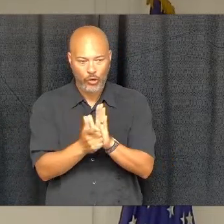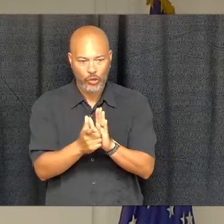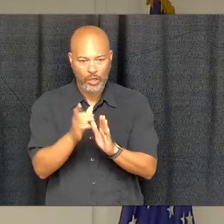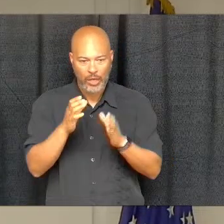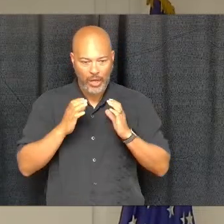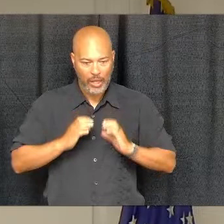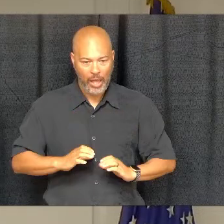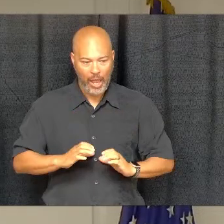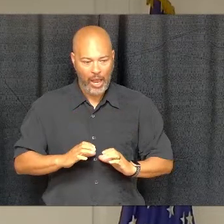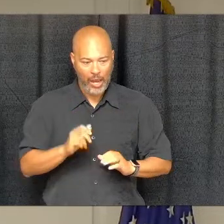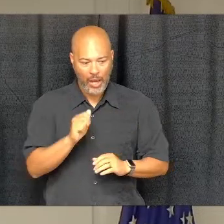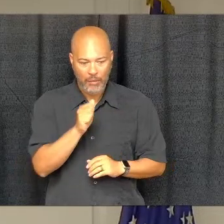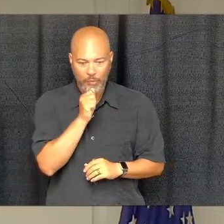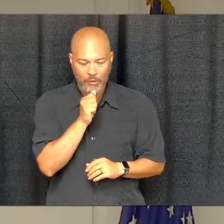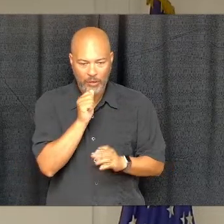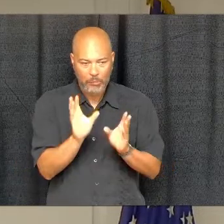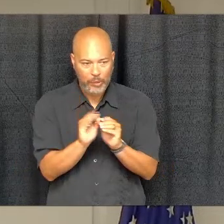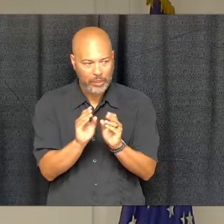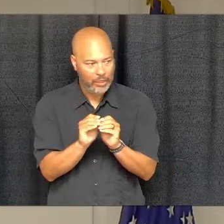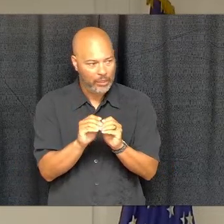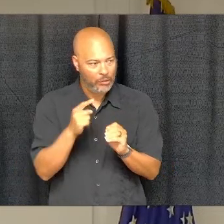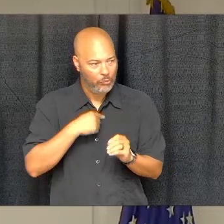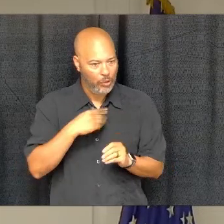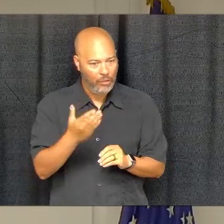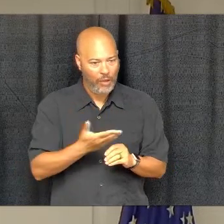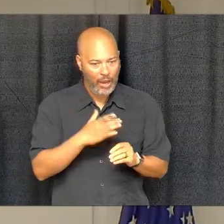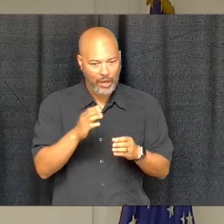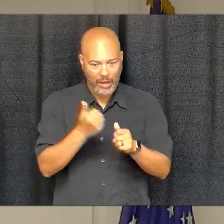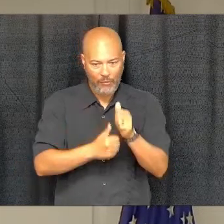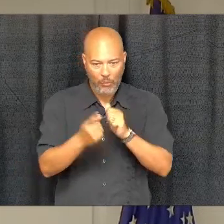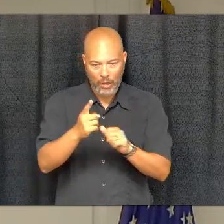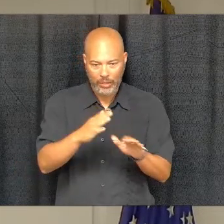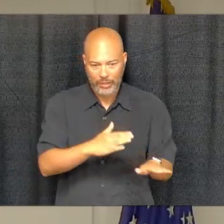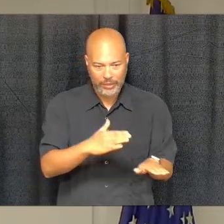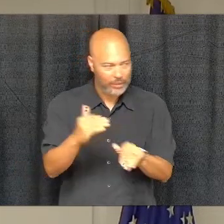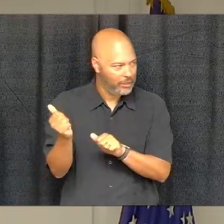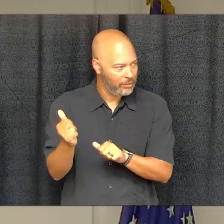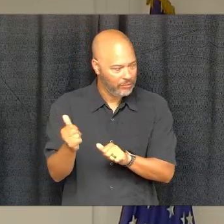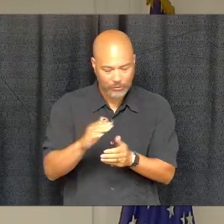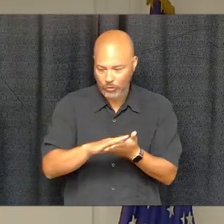privilege portion of our agenda. We'll invite everyone